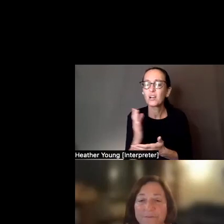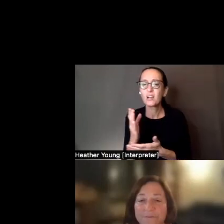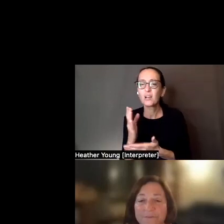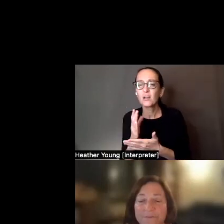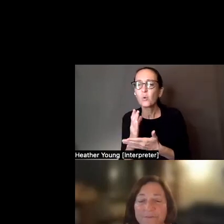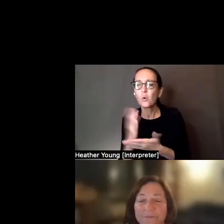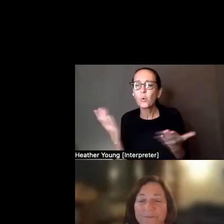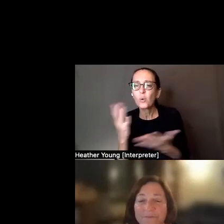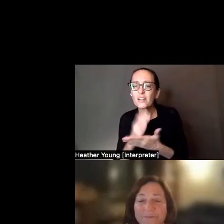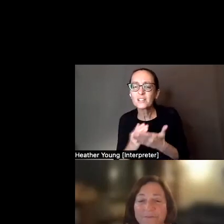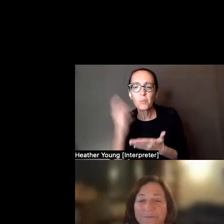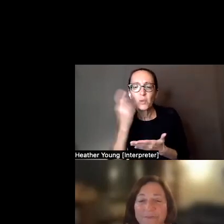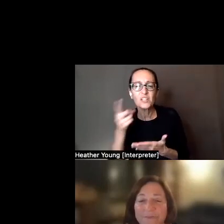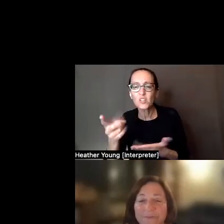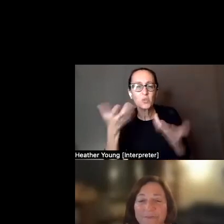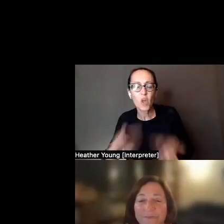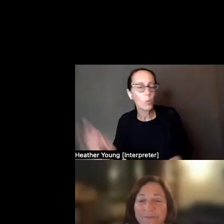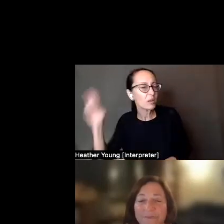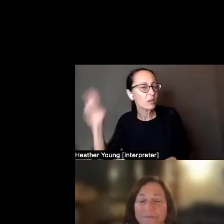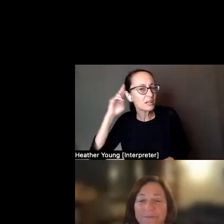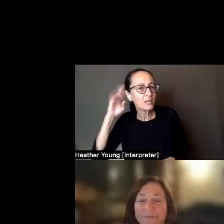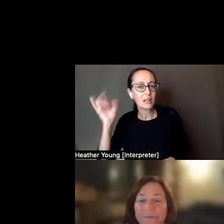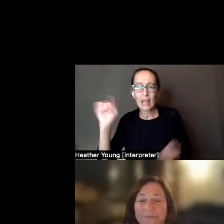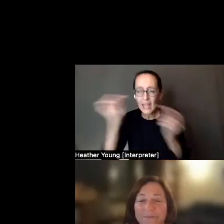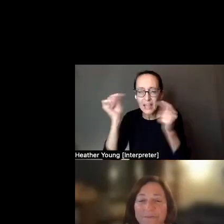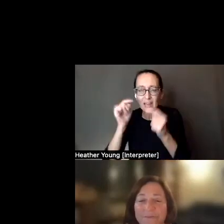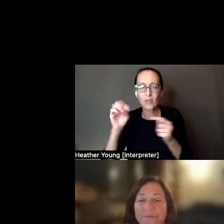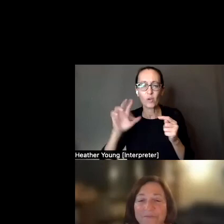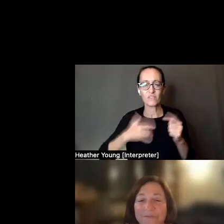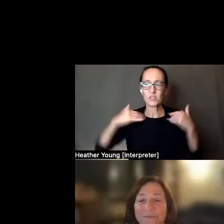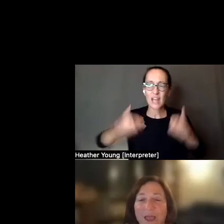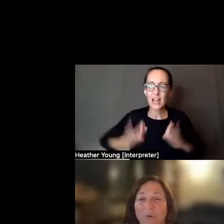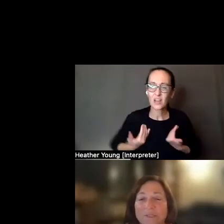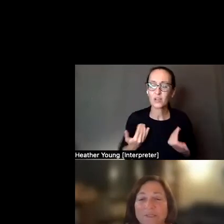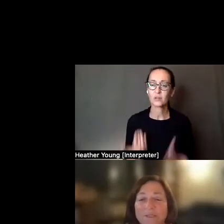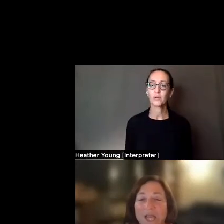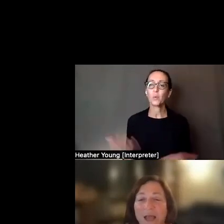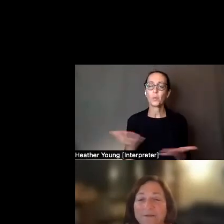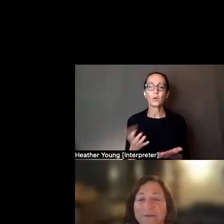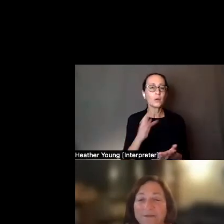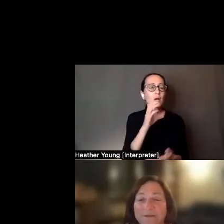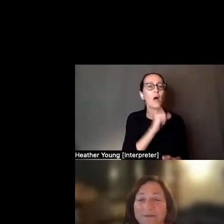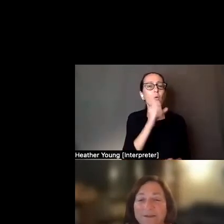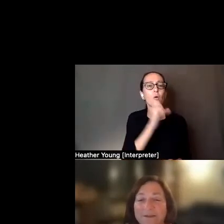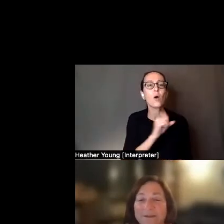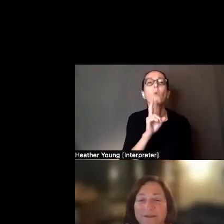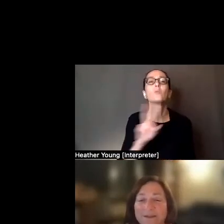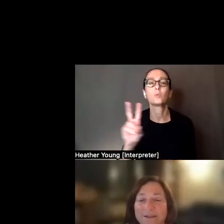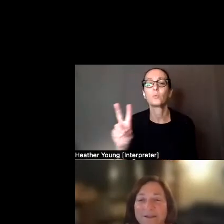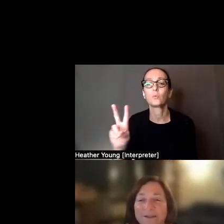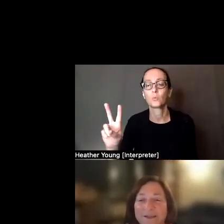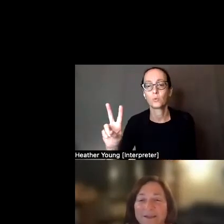your devices, like a headache or tired, etc.? How old is the child? 2.